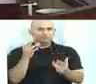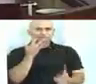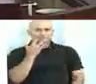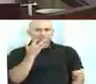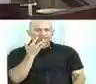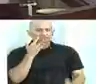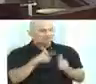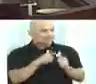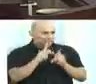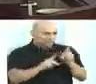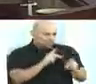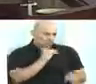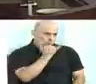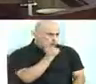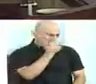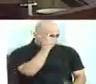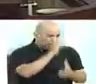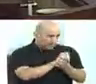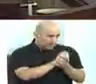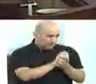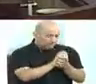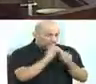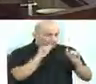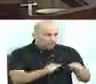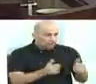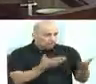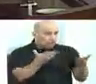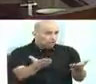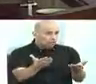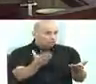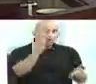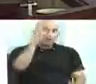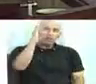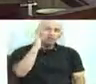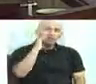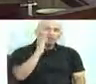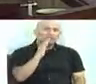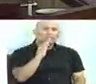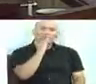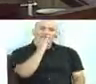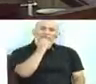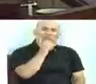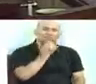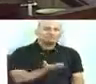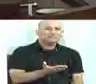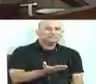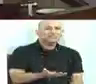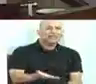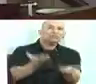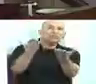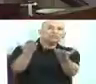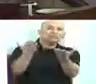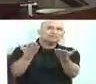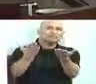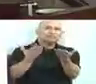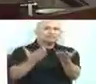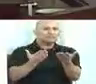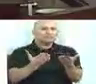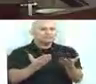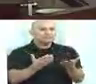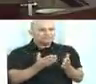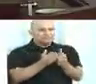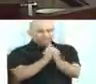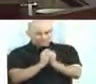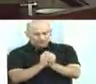people wrongly believe that they can offer God false sacrifices and meaningless